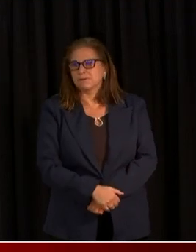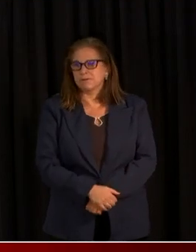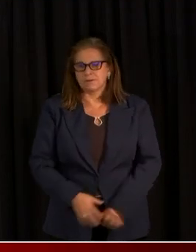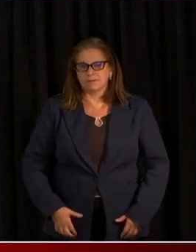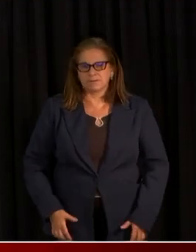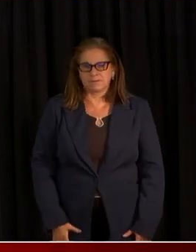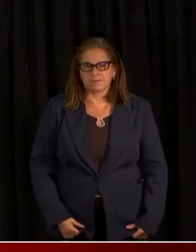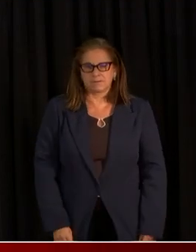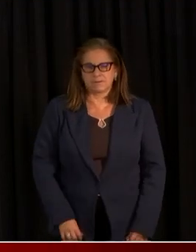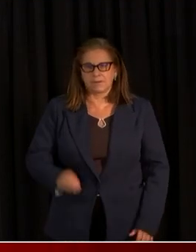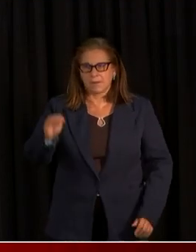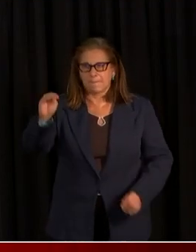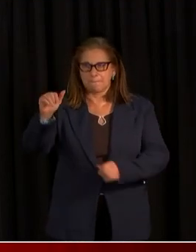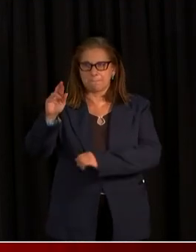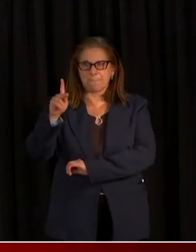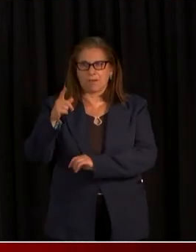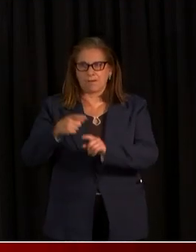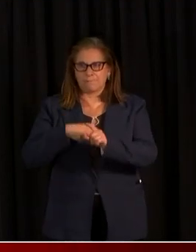So,